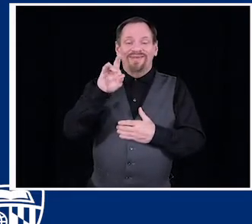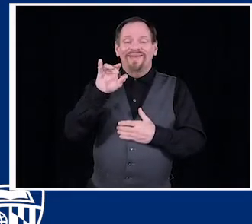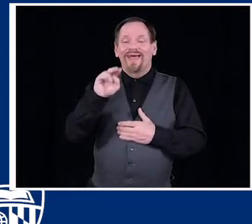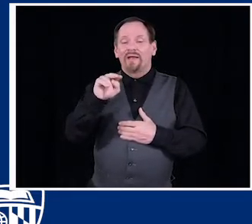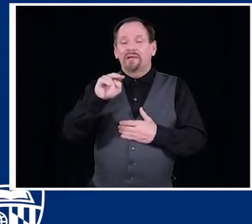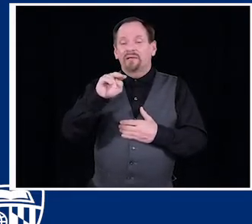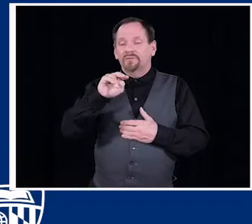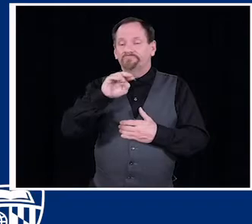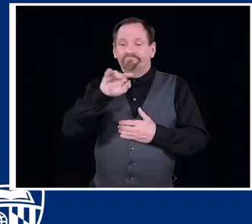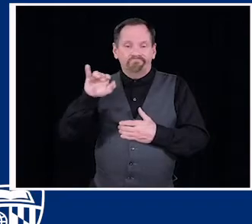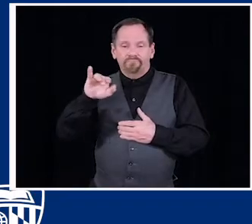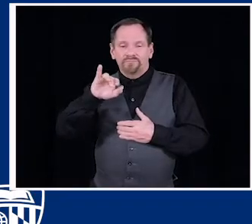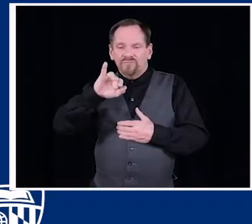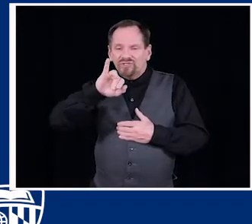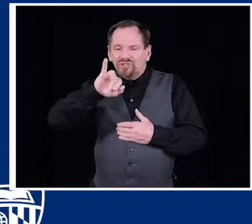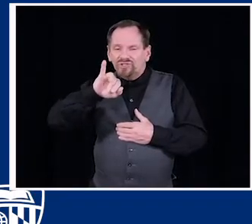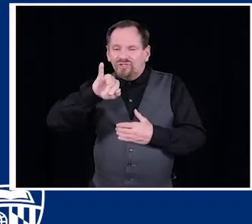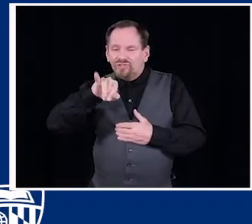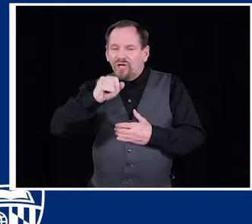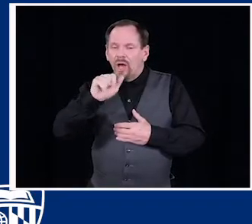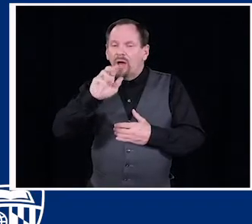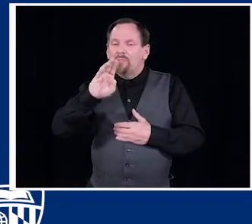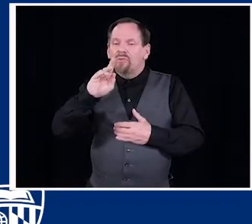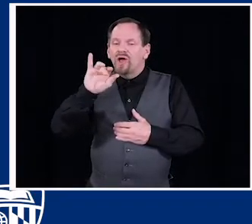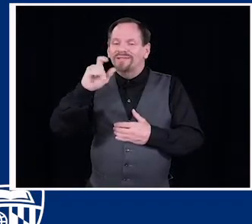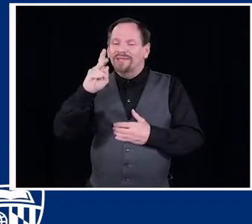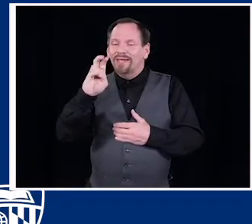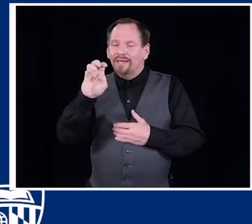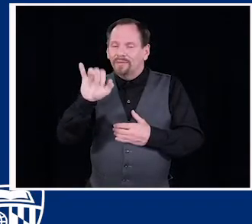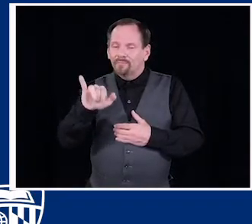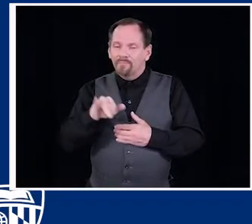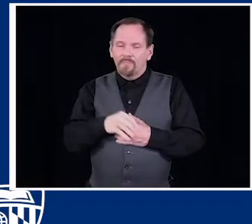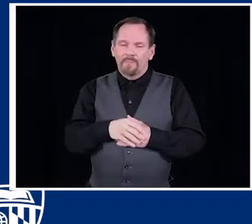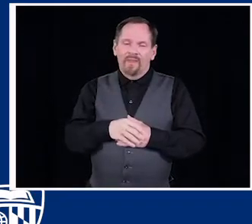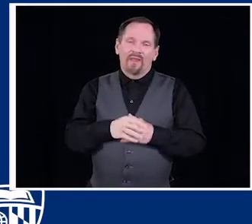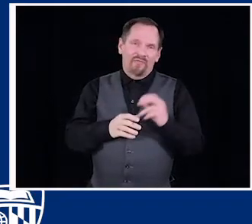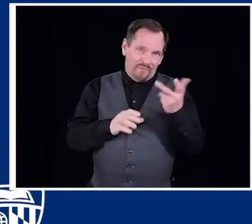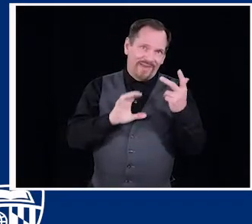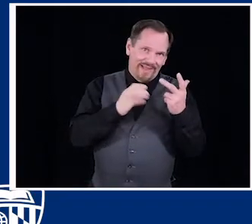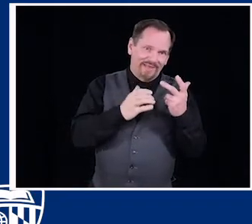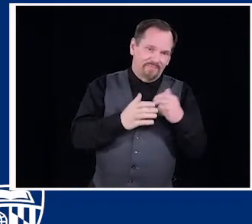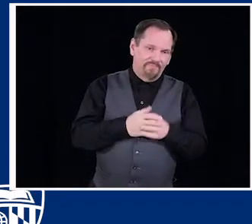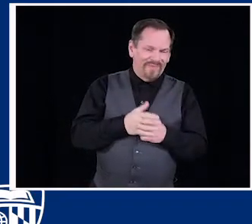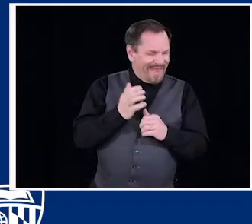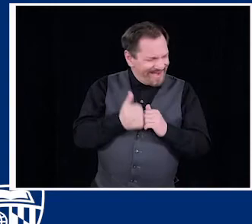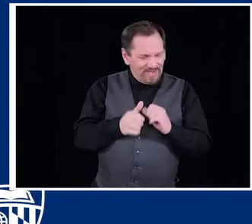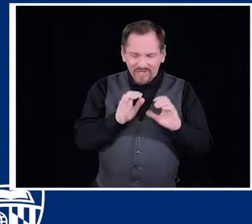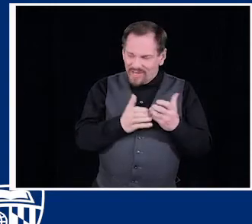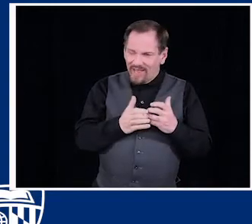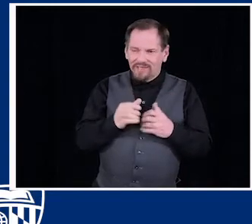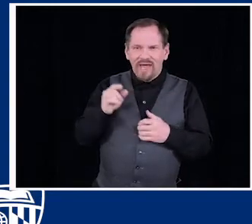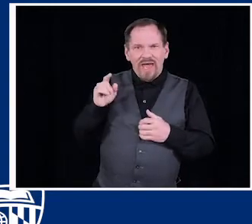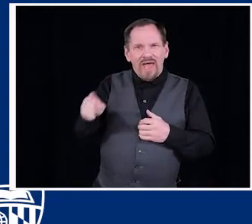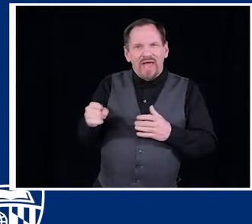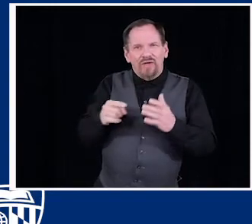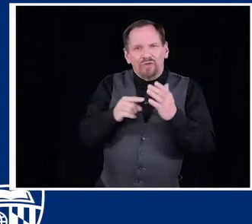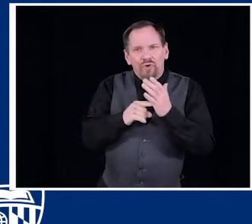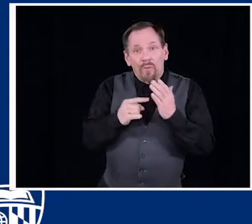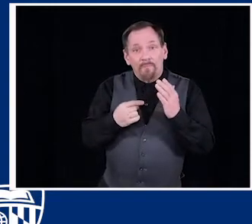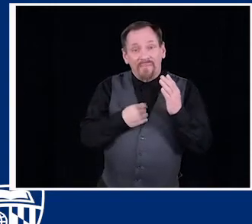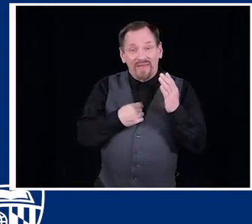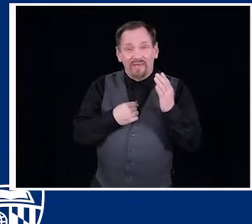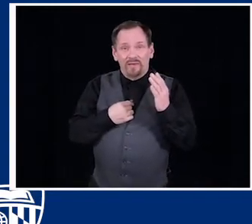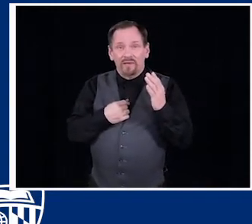Jablonski. I've had 3 courses with Dr. Jablonski. In each course, he demonstrated an innate ability to